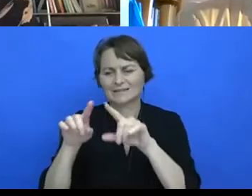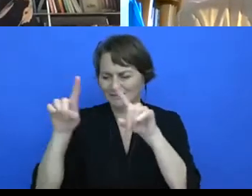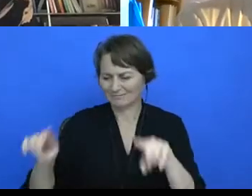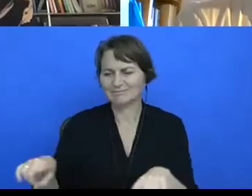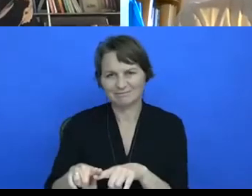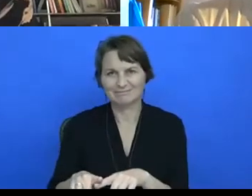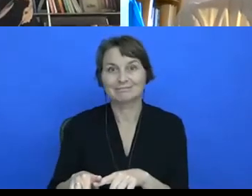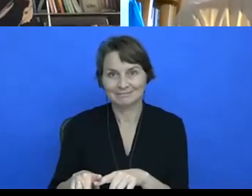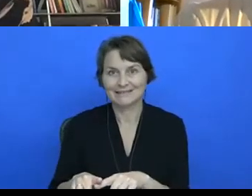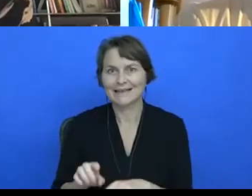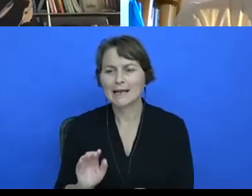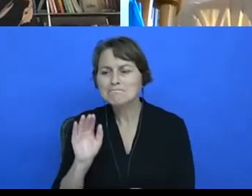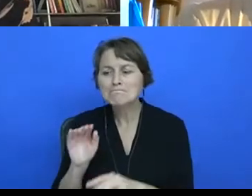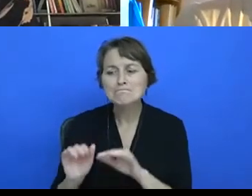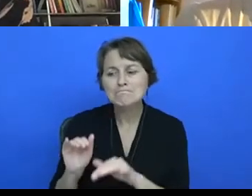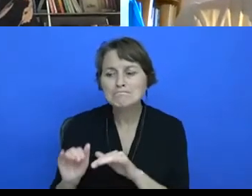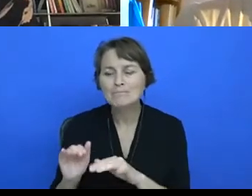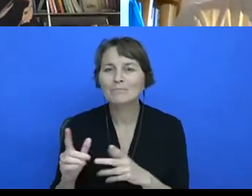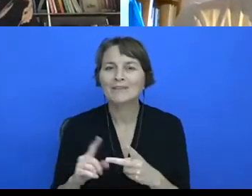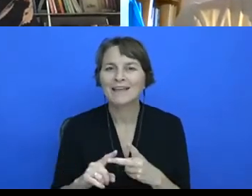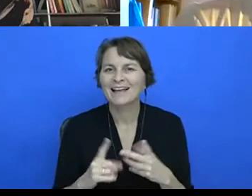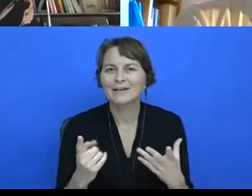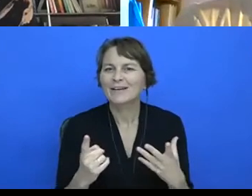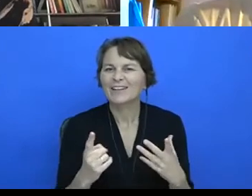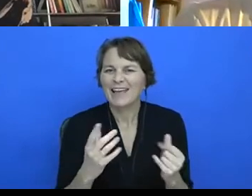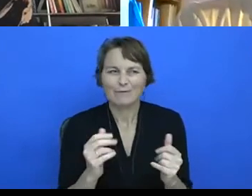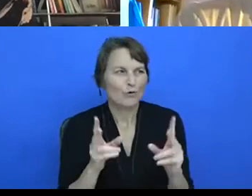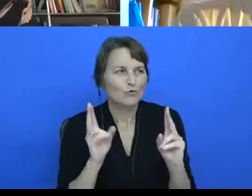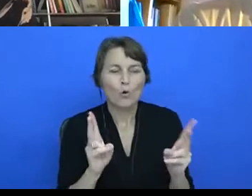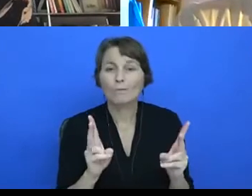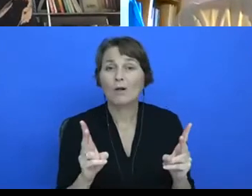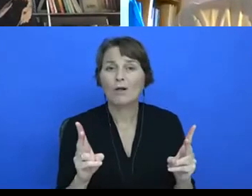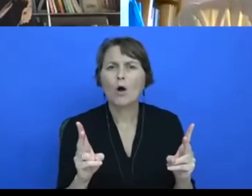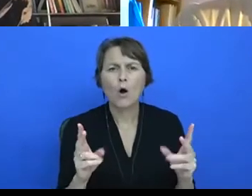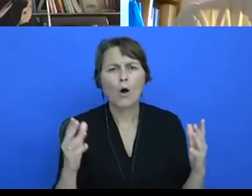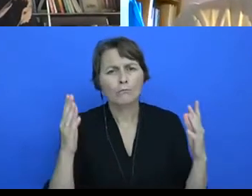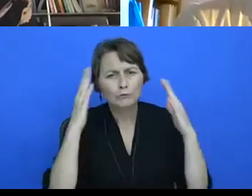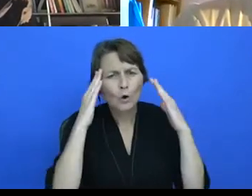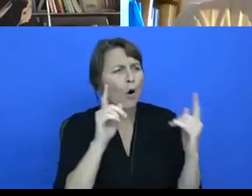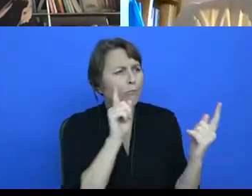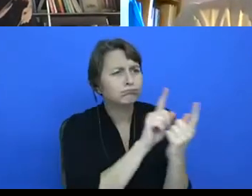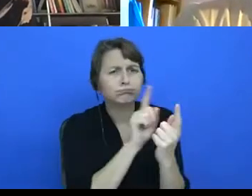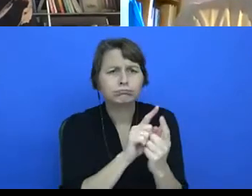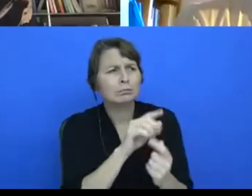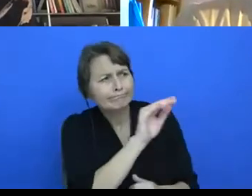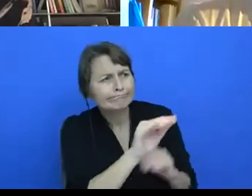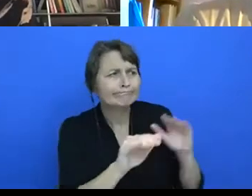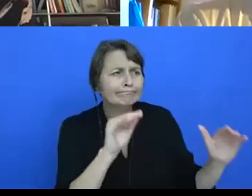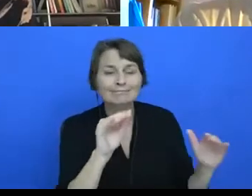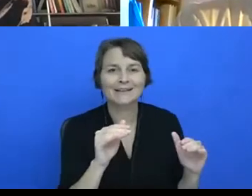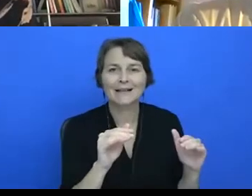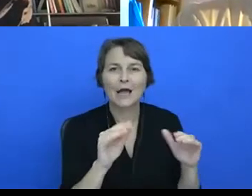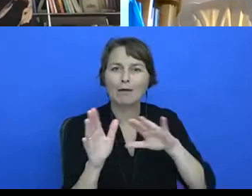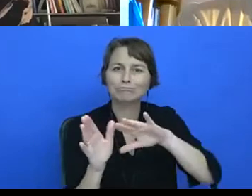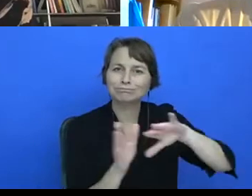who people are and who knows each other, and those kinds of things disappear. And if we can sort of maintain that flattening of those hierarchies,